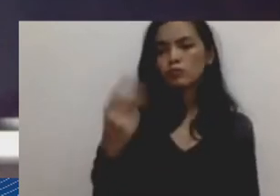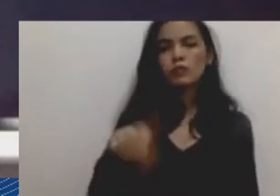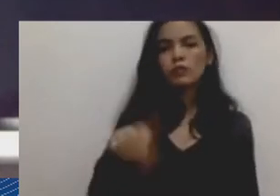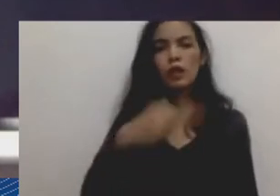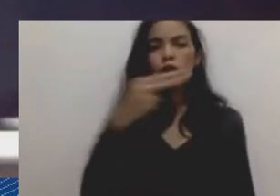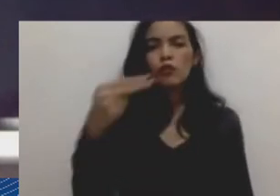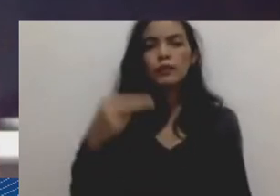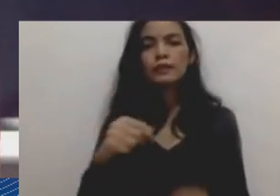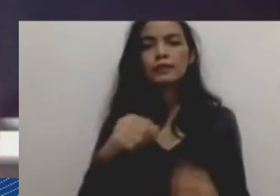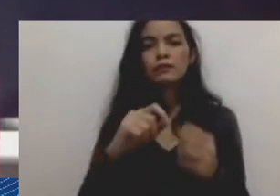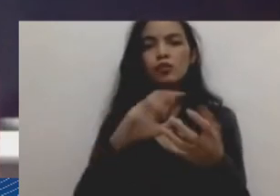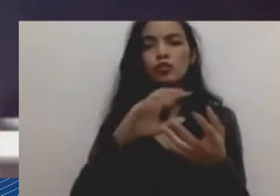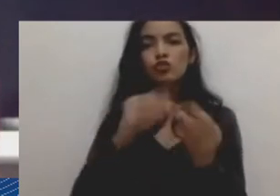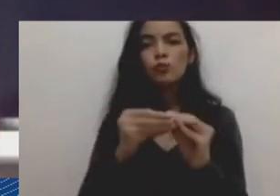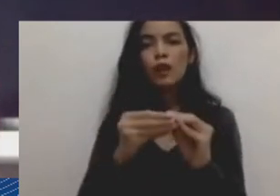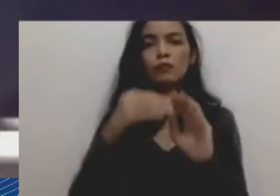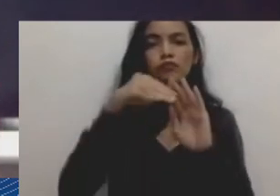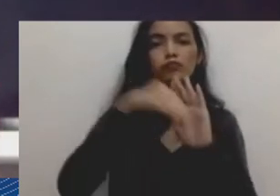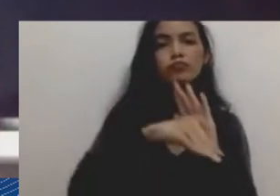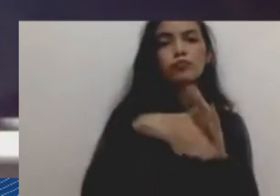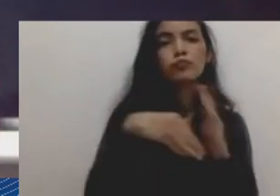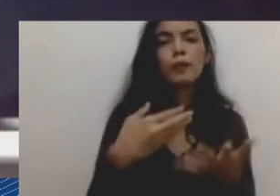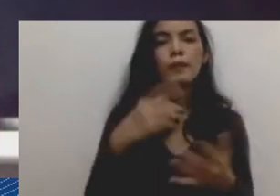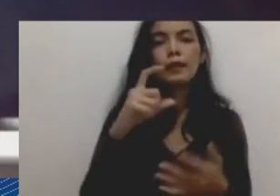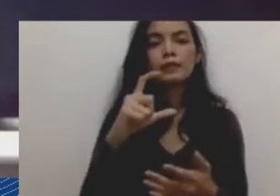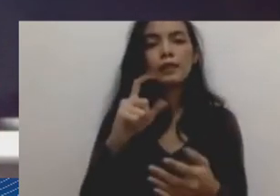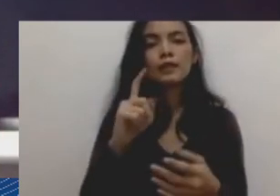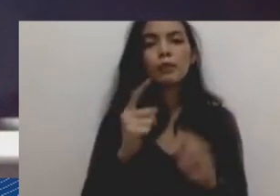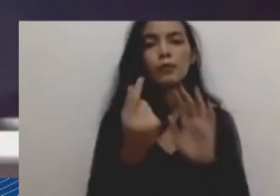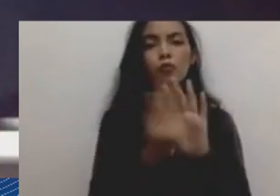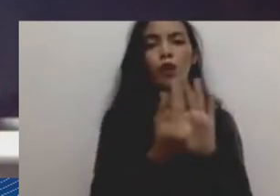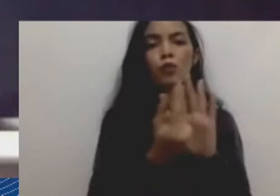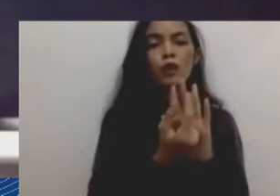because the bills has not been passed this year?